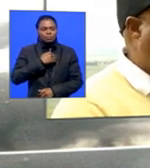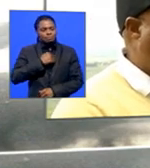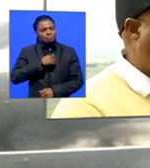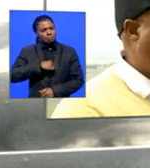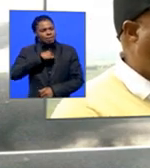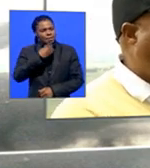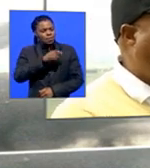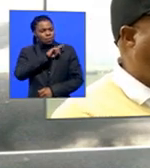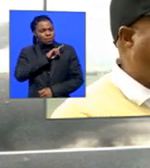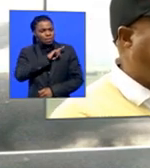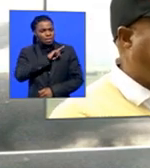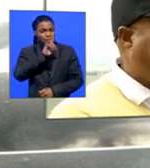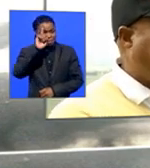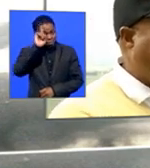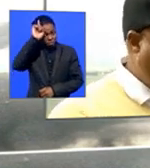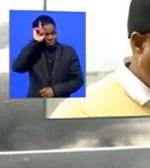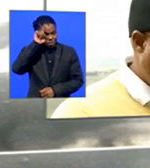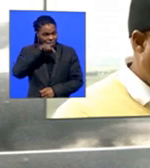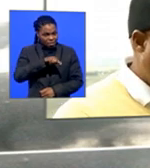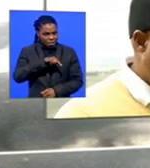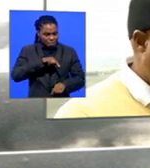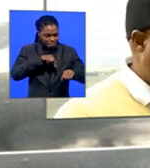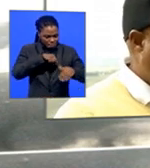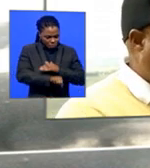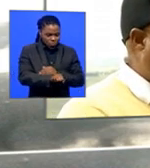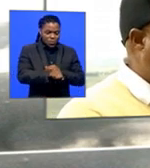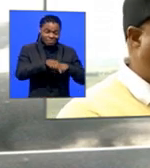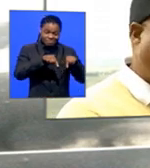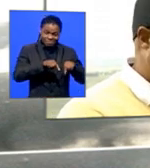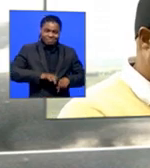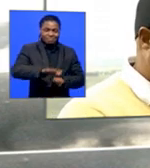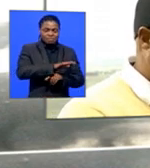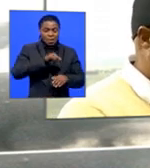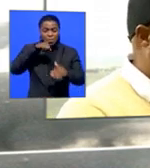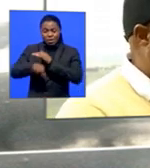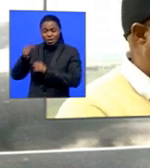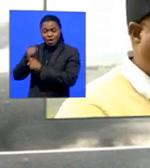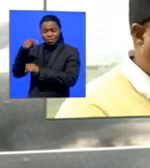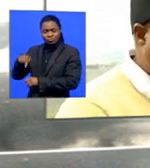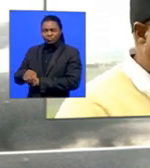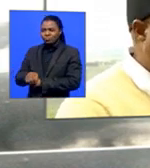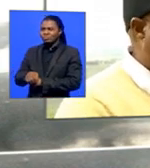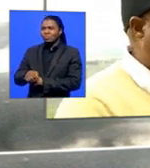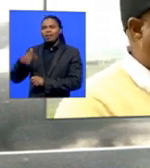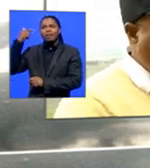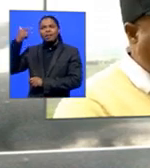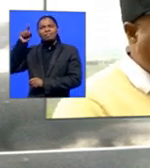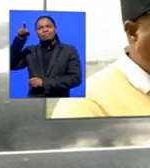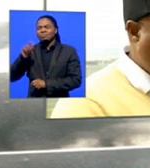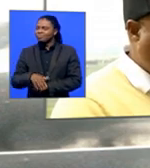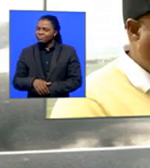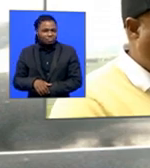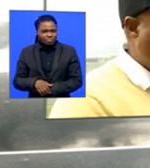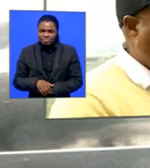ngoba uMandela inkaba yakhe ilapha, ayikho eGauteng, ayikho eLondon,